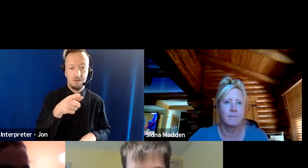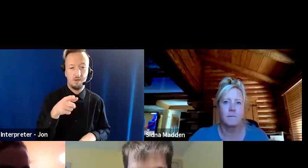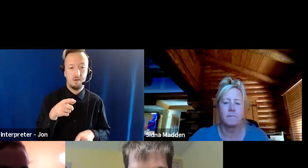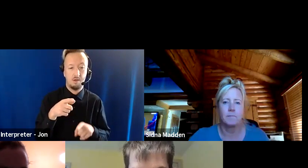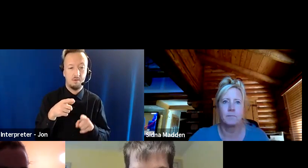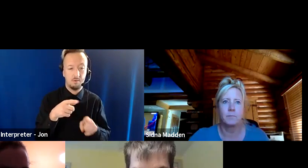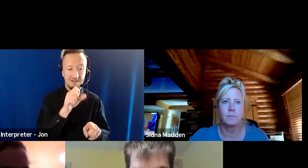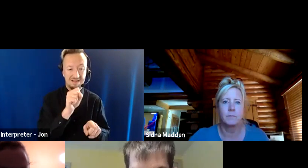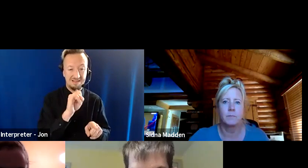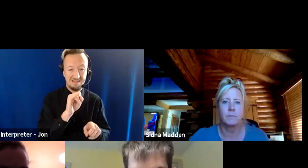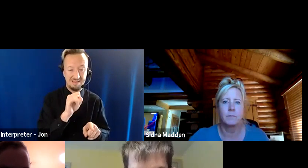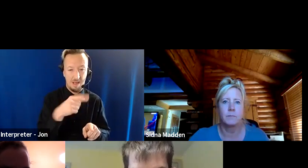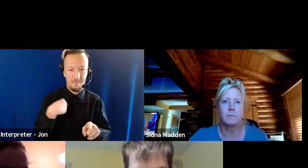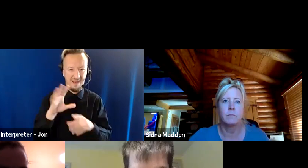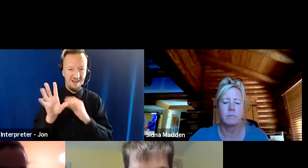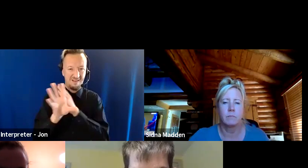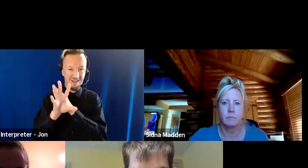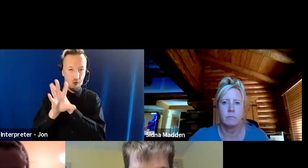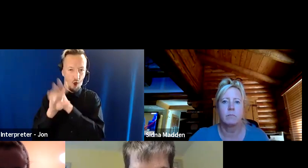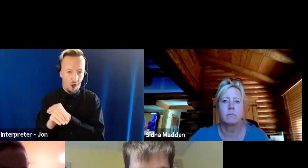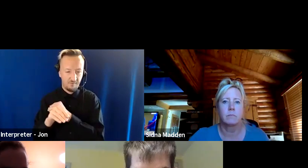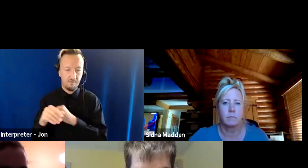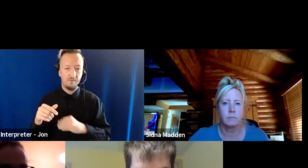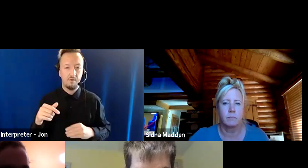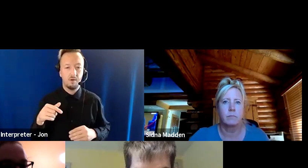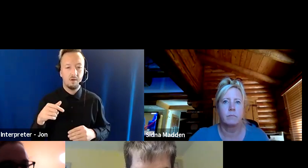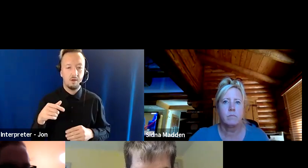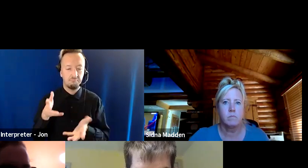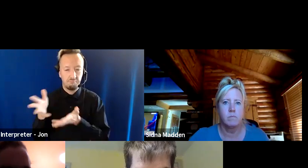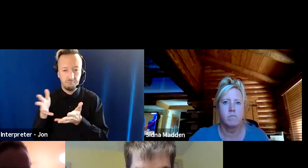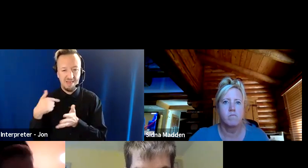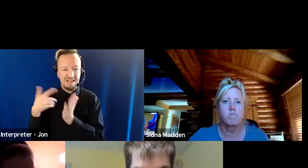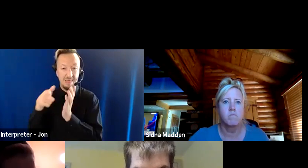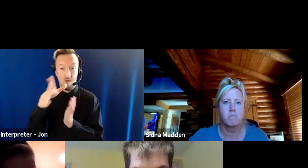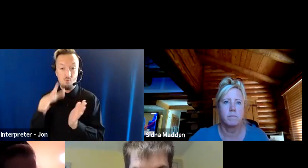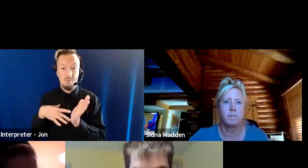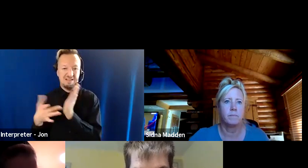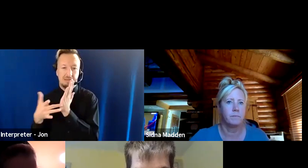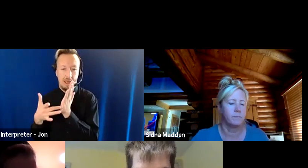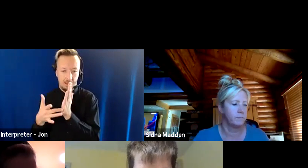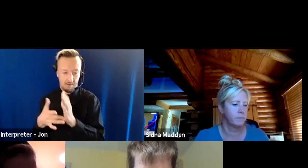I'm going to turn my video off, but I am going to be here the whole time monitoring chat and listening to you.